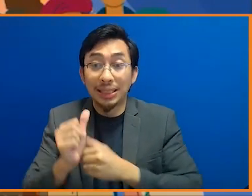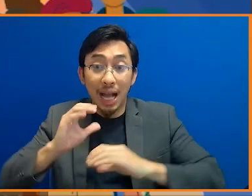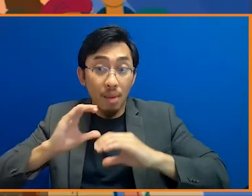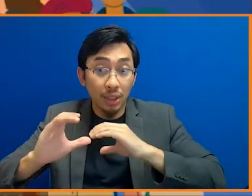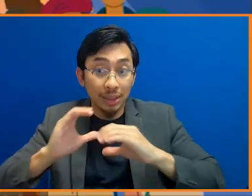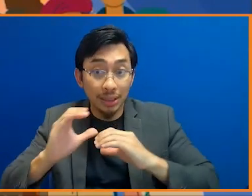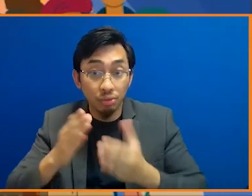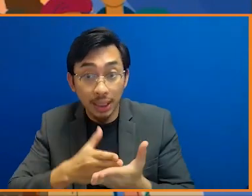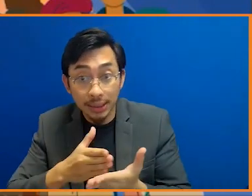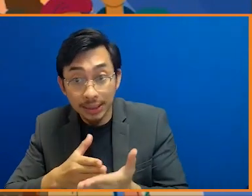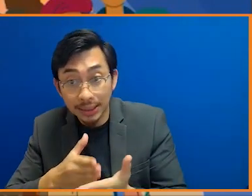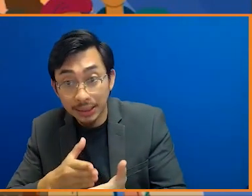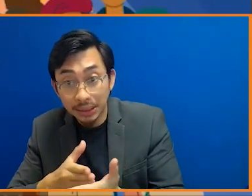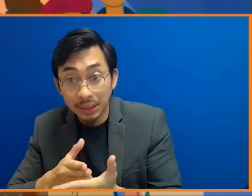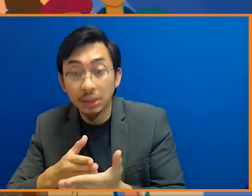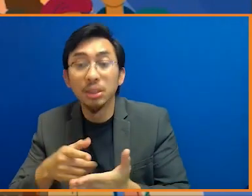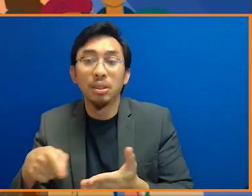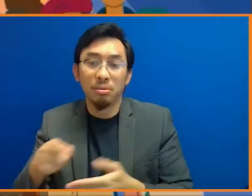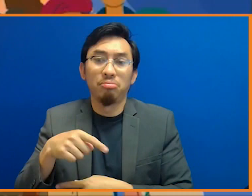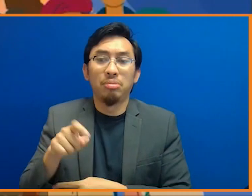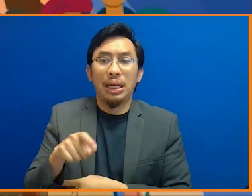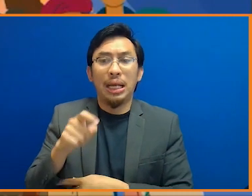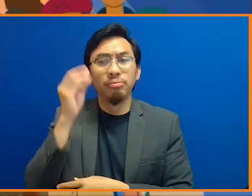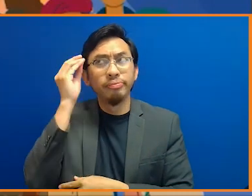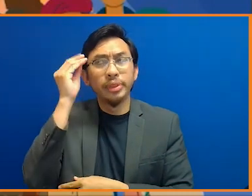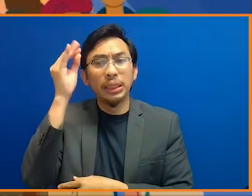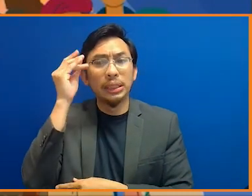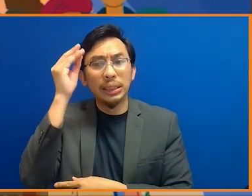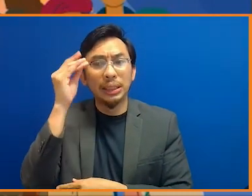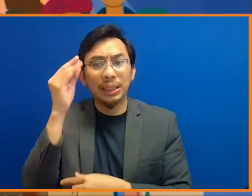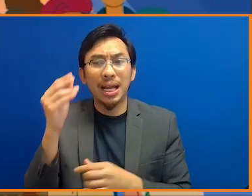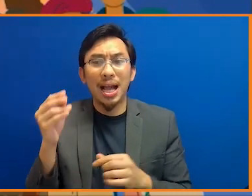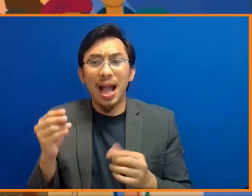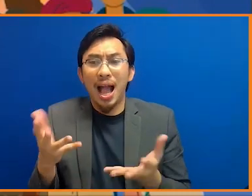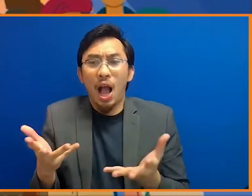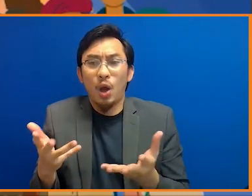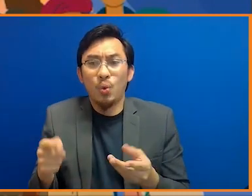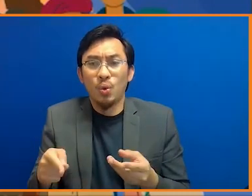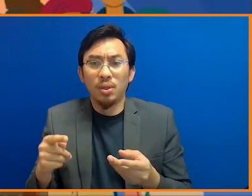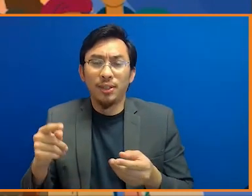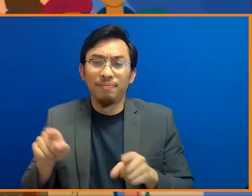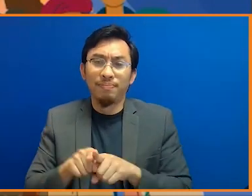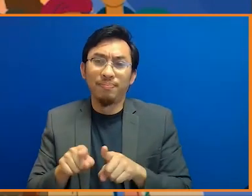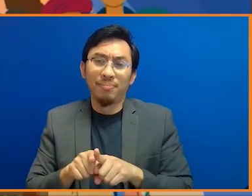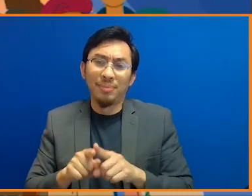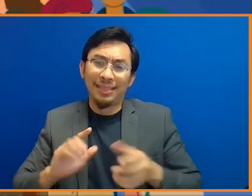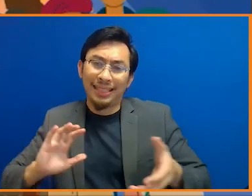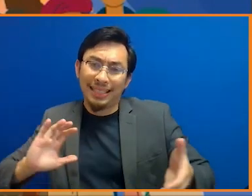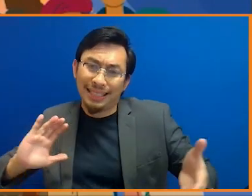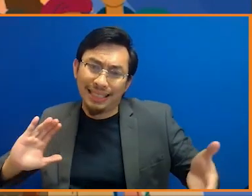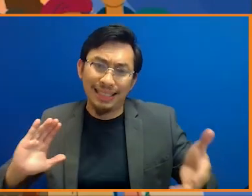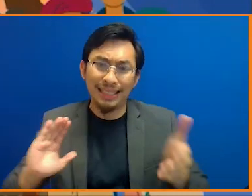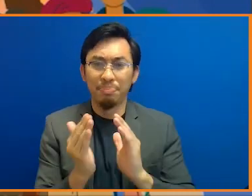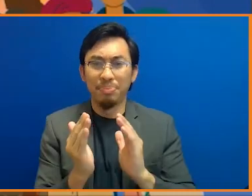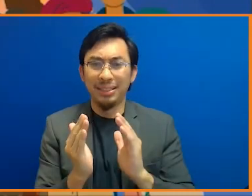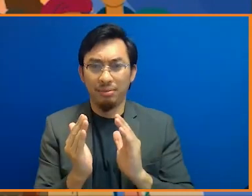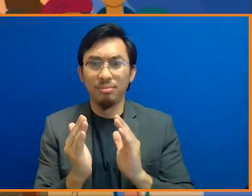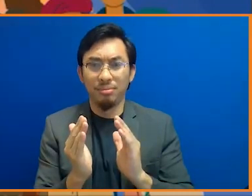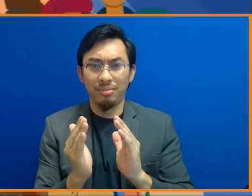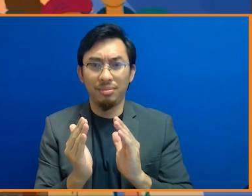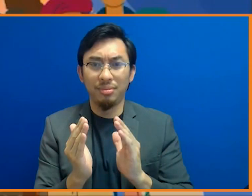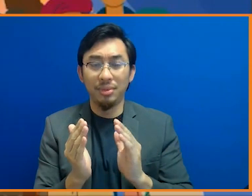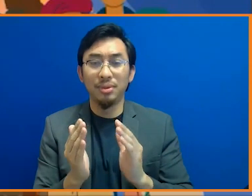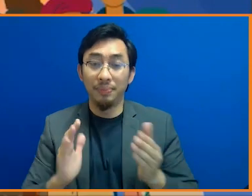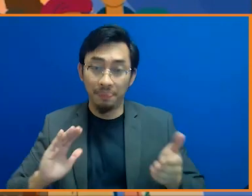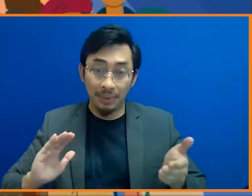risk communication, right? So you will need to think about simplifying a complicated